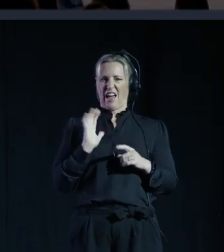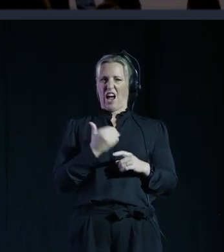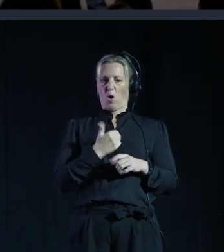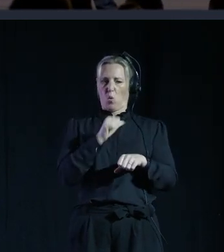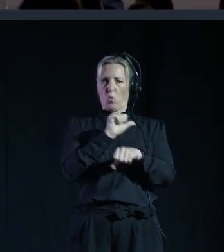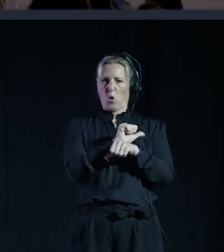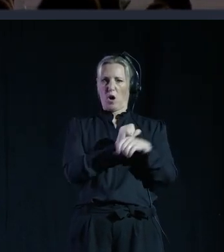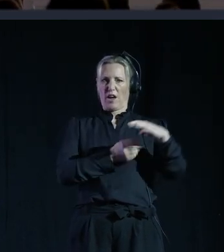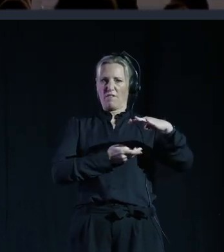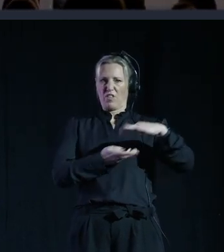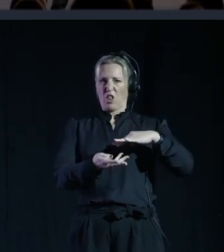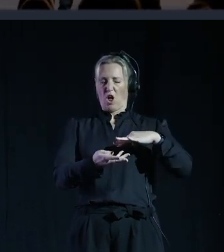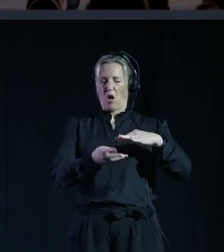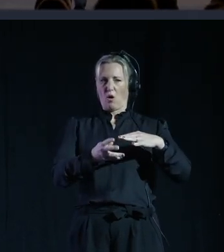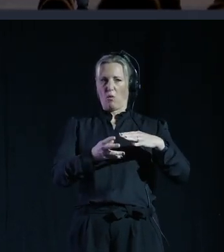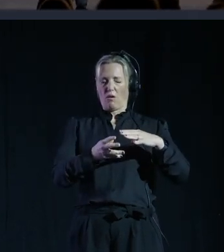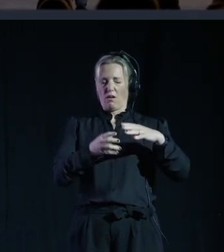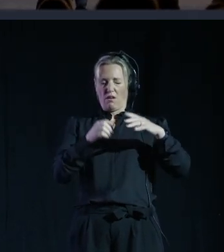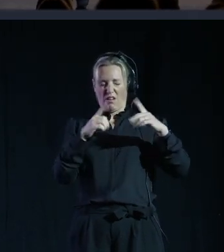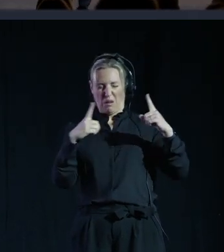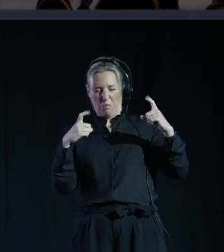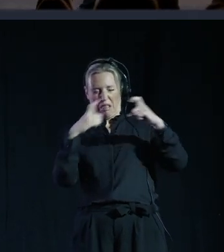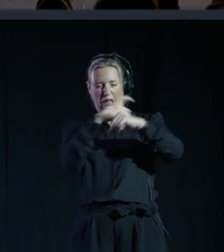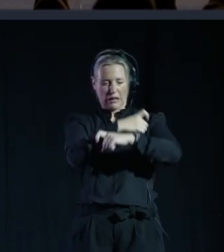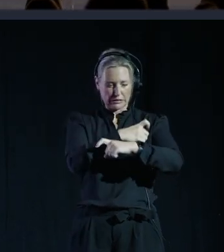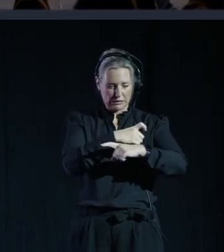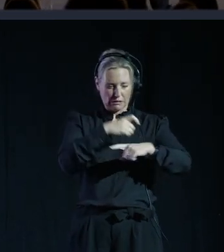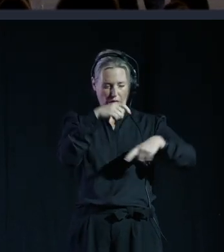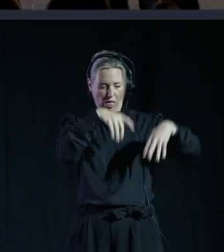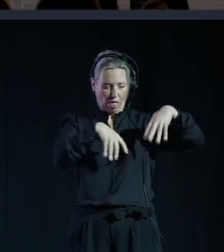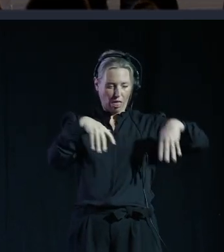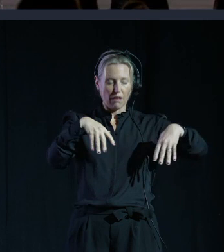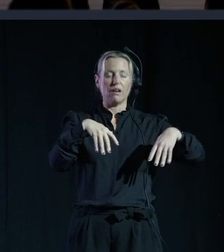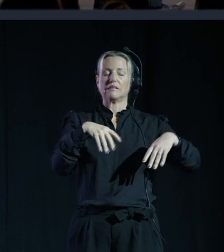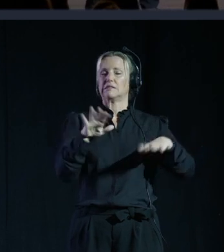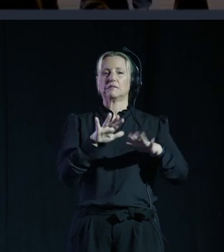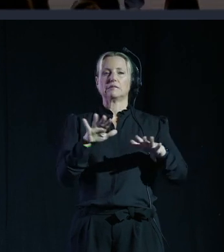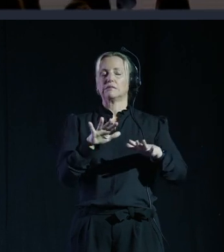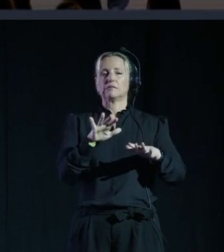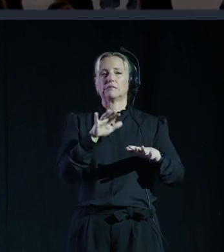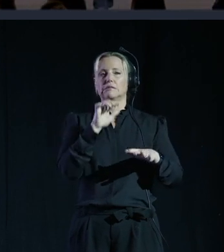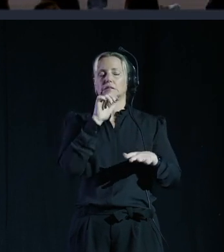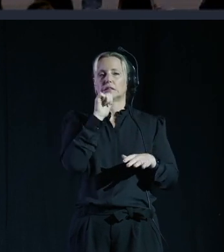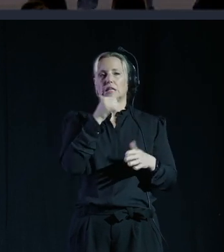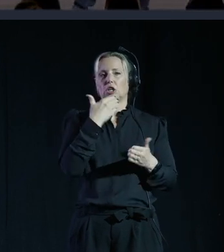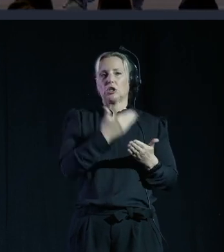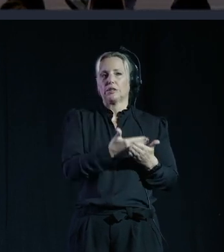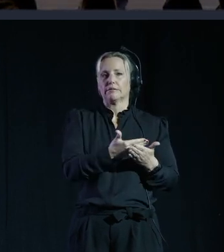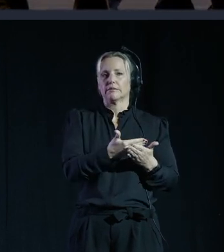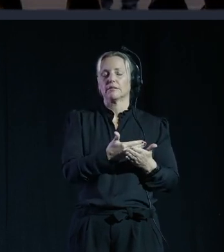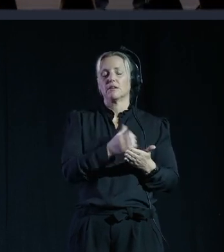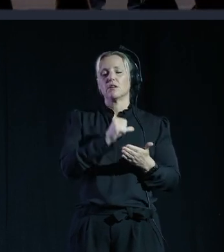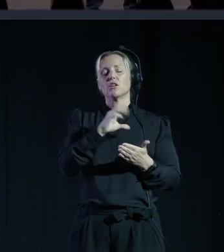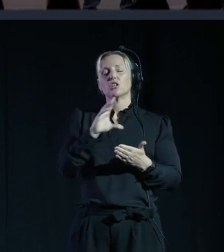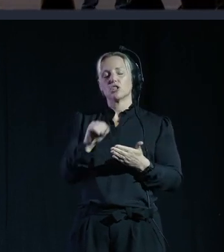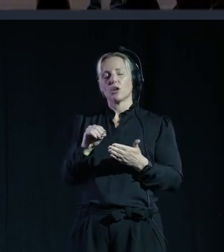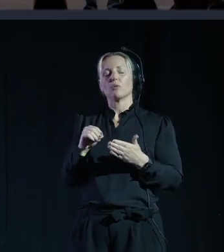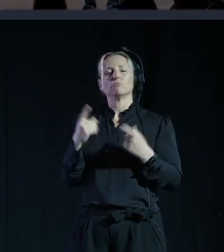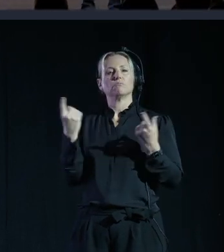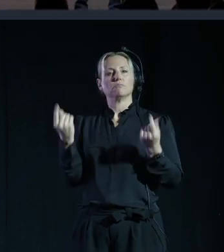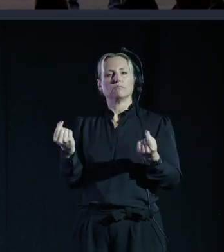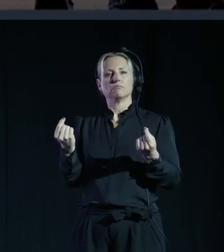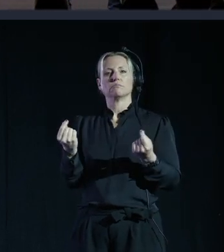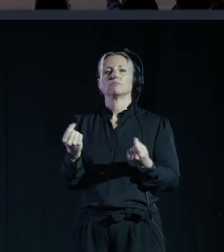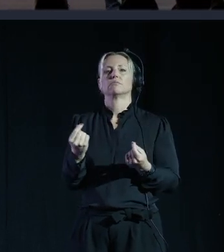So, what do we do about it? Take a look at any software development lifecycle. This is